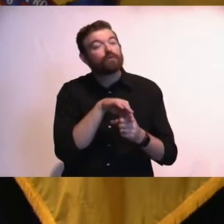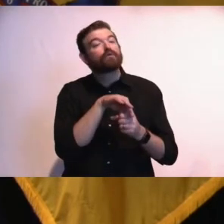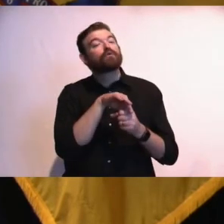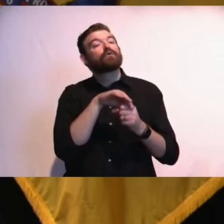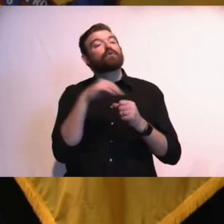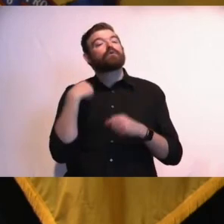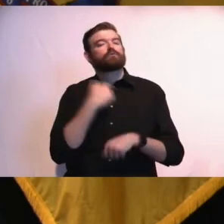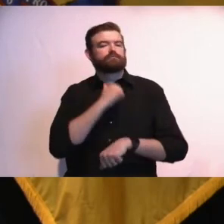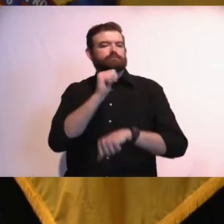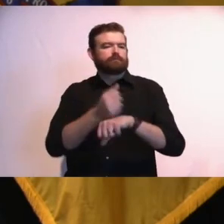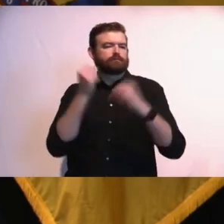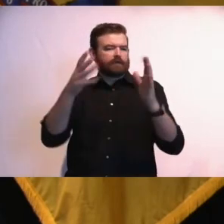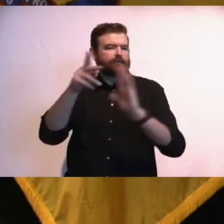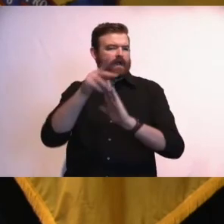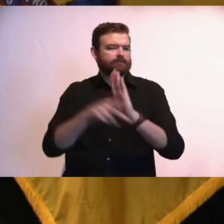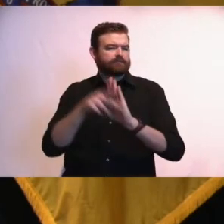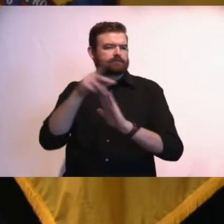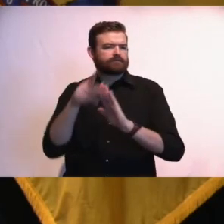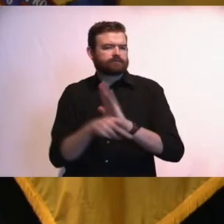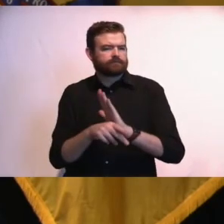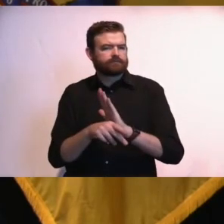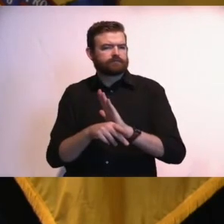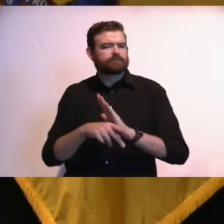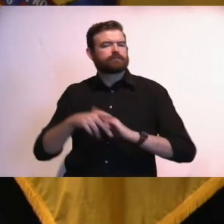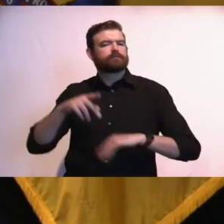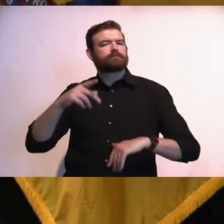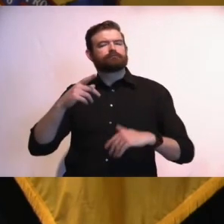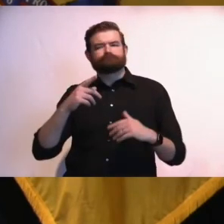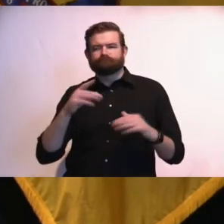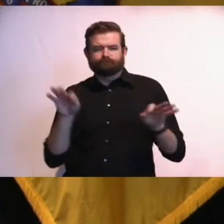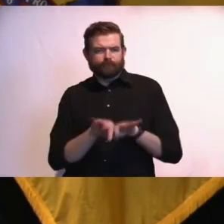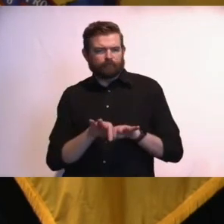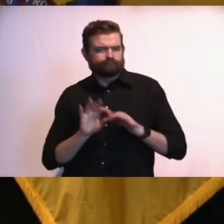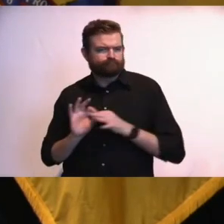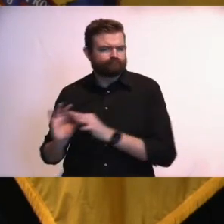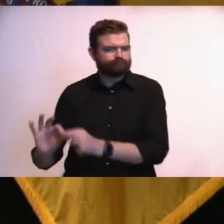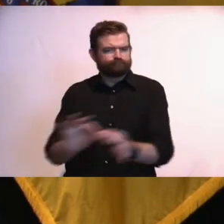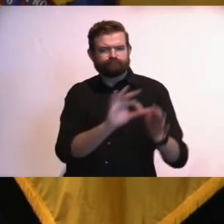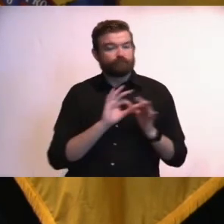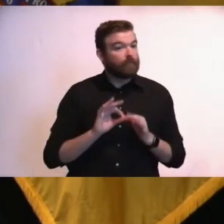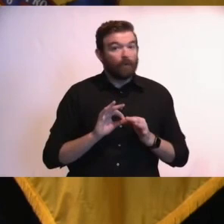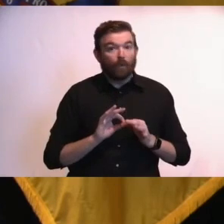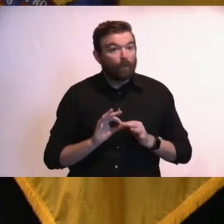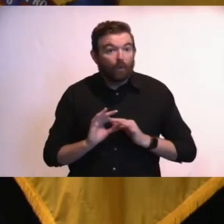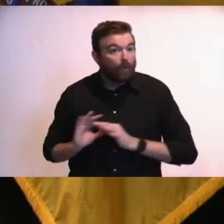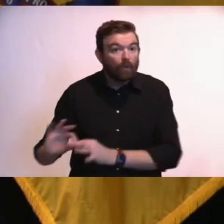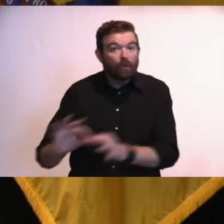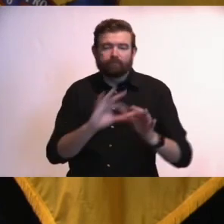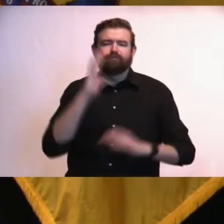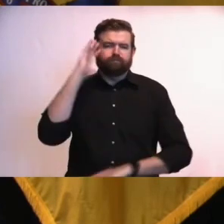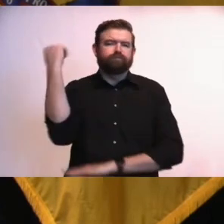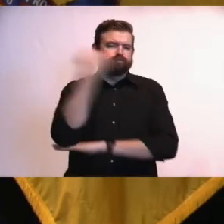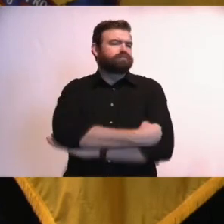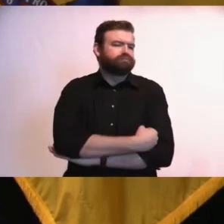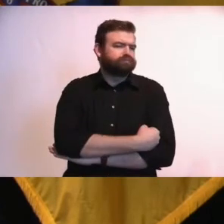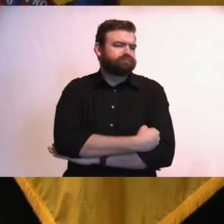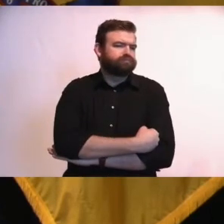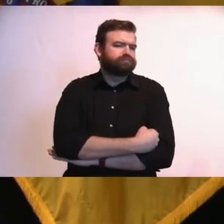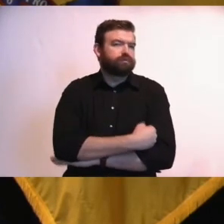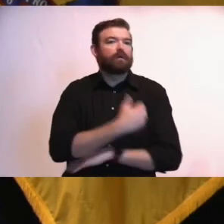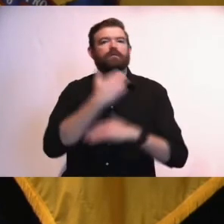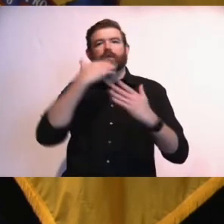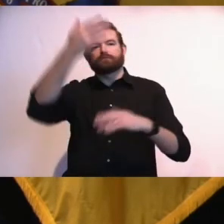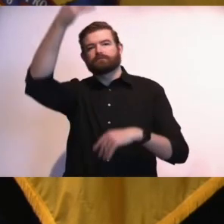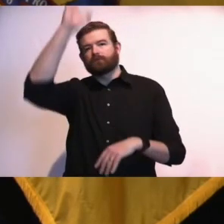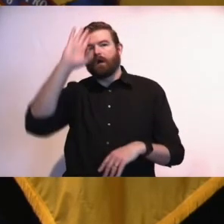the coalition that we built, we might have been washed off the deck as well. So my reaction is, thank God we did what we did, and we're going to continue to do